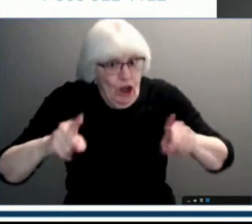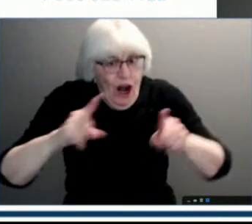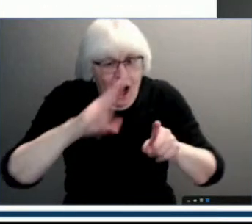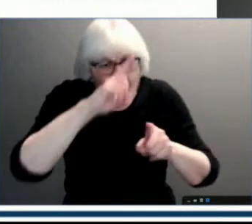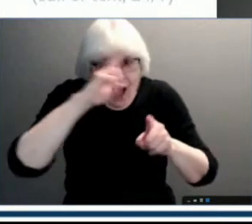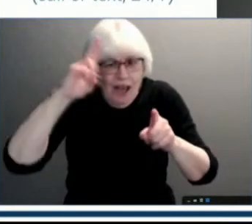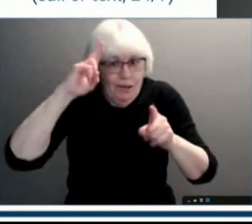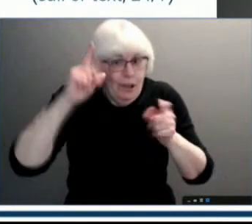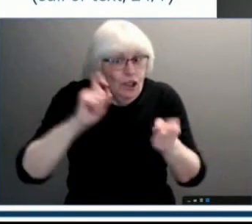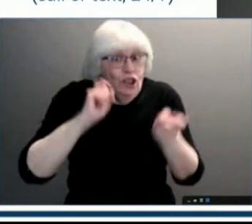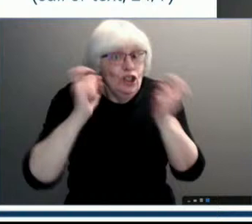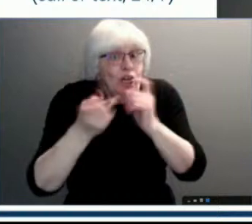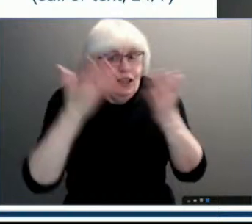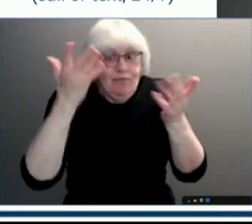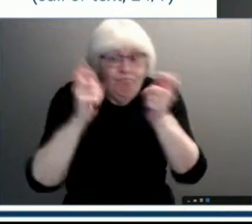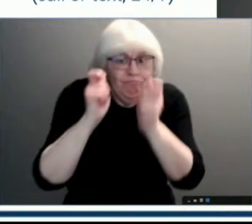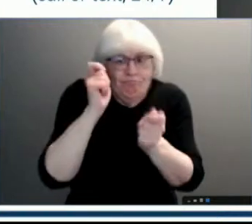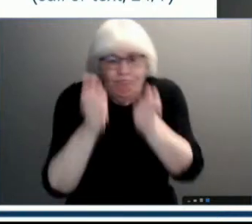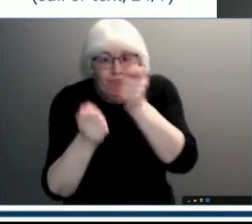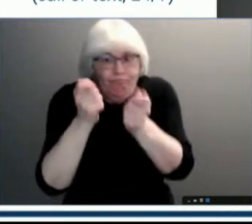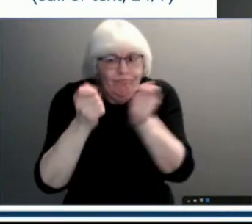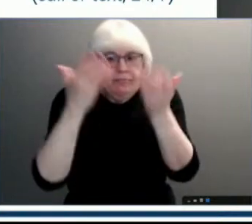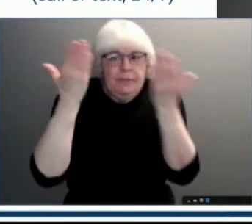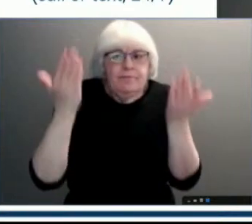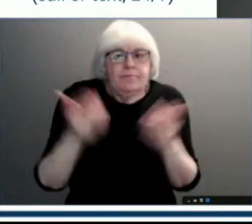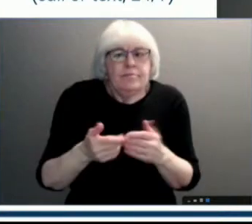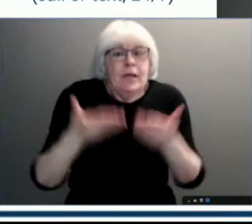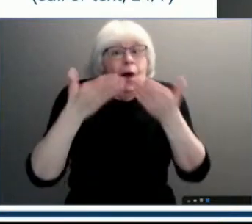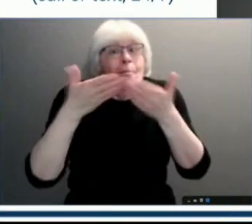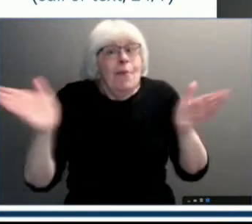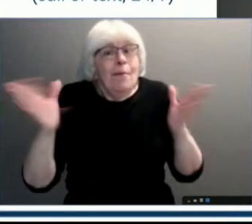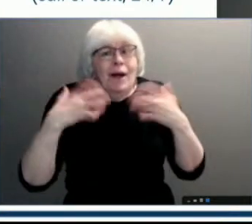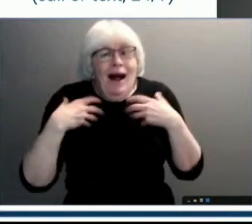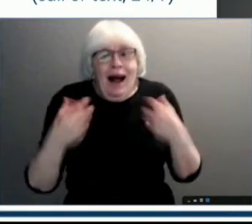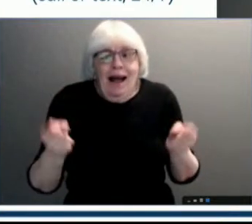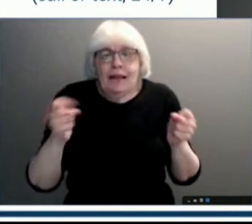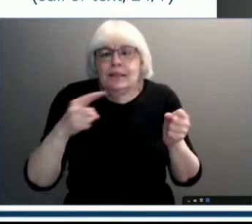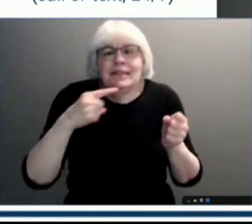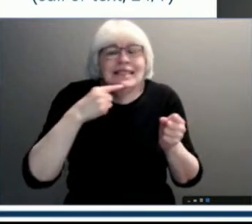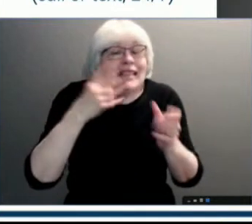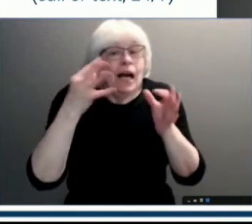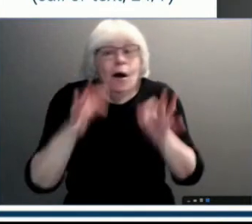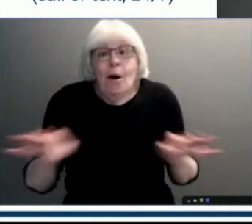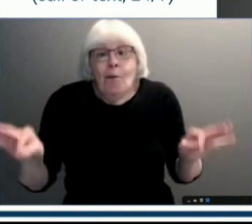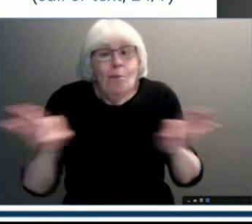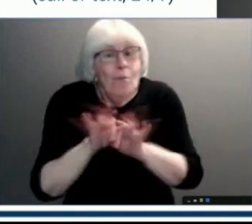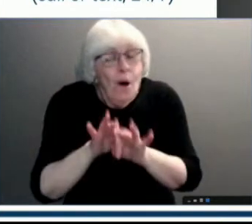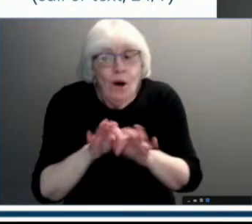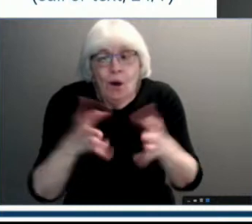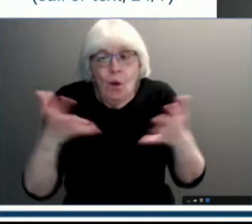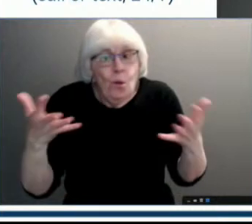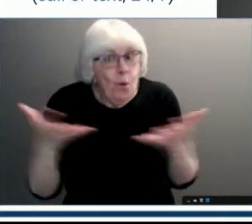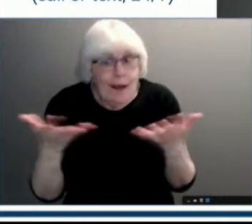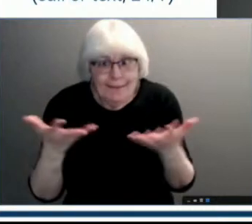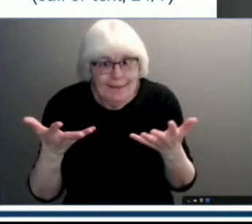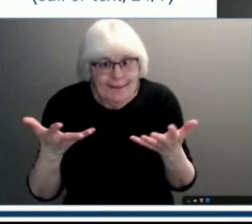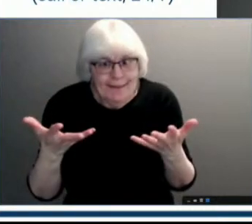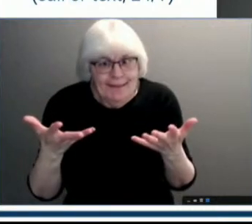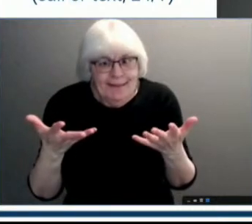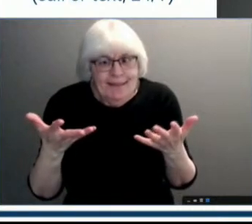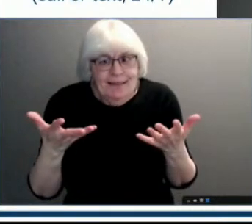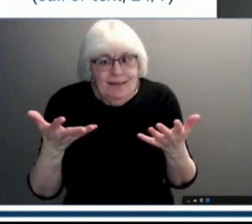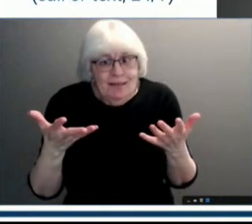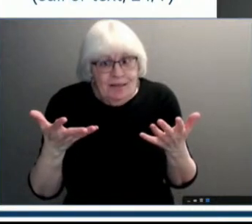numbers, but for me, from public health, the most important number and the one that we report publicly is, out of all of our cases, how